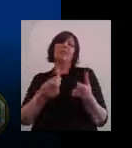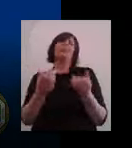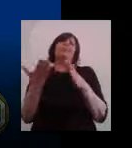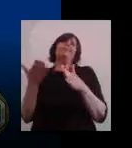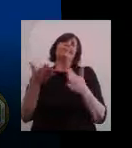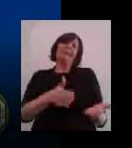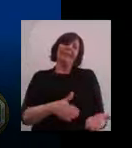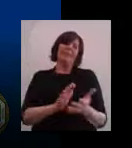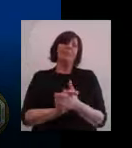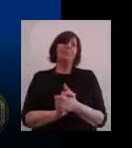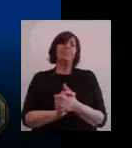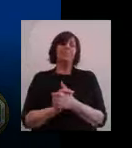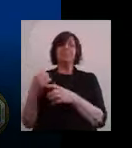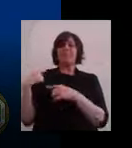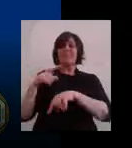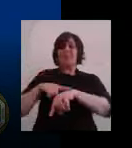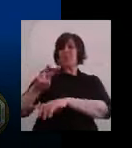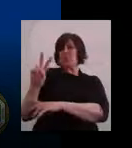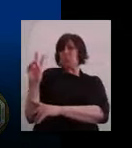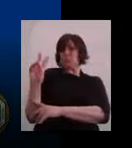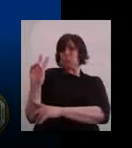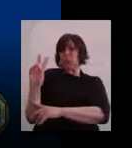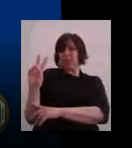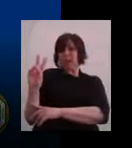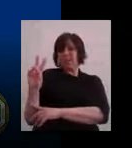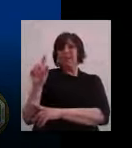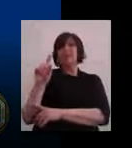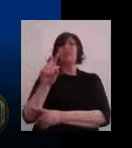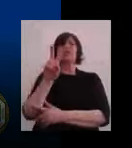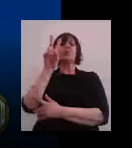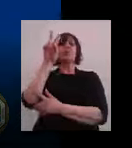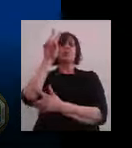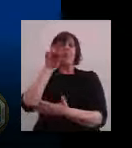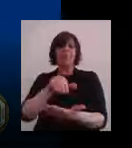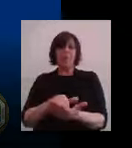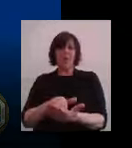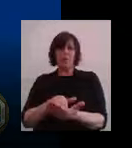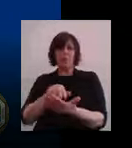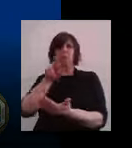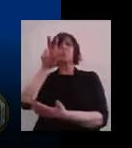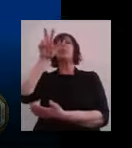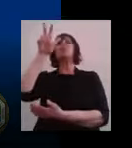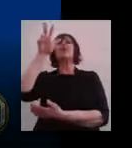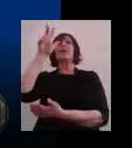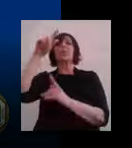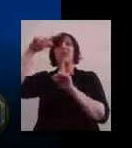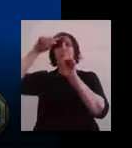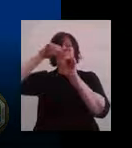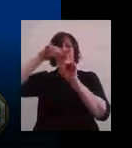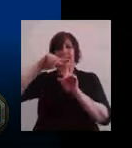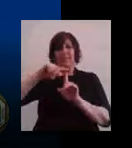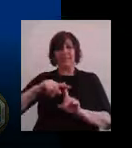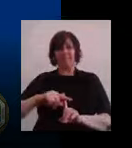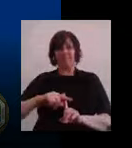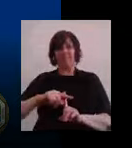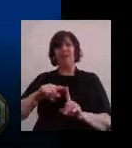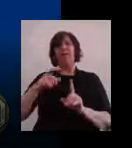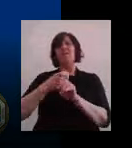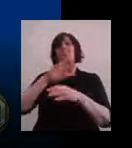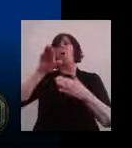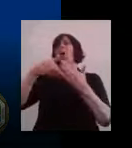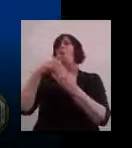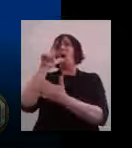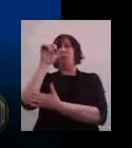p.m., there were 2,023 total positive cases, all labs. These are not